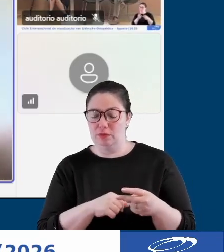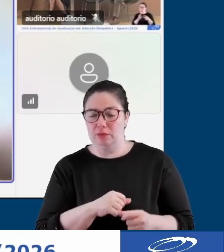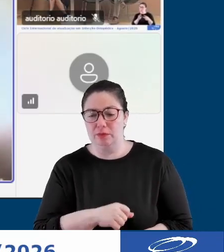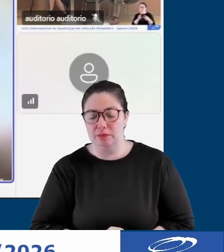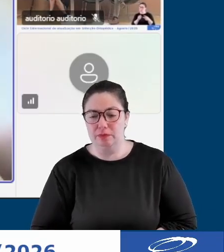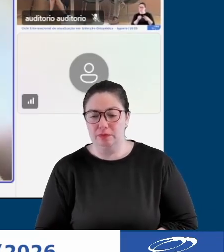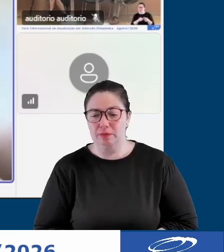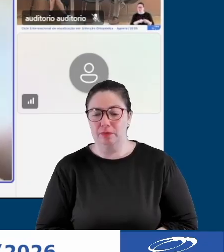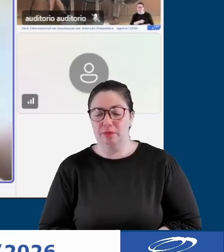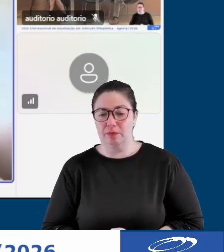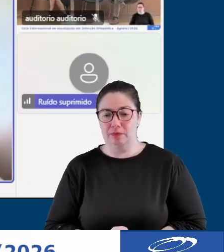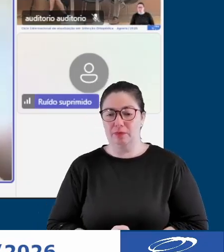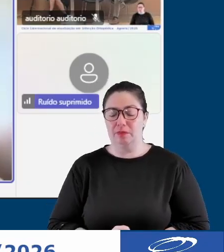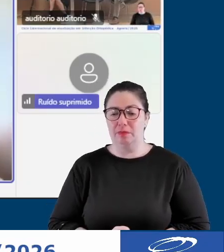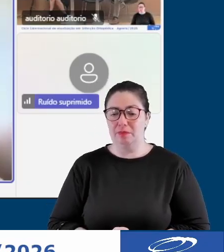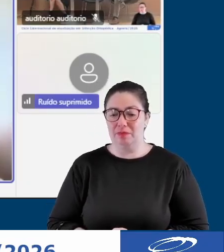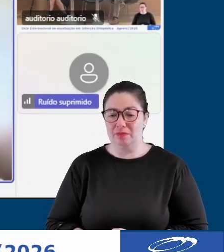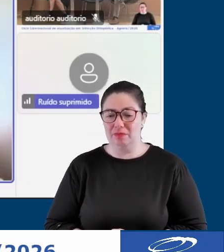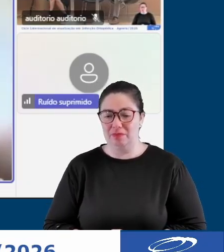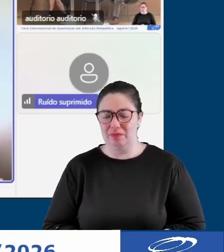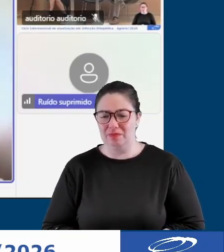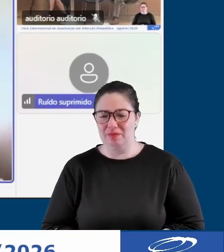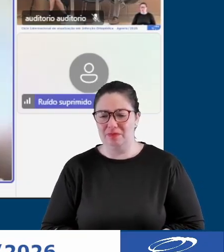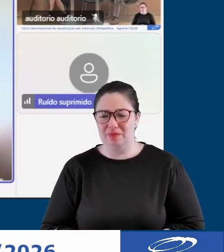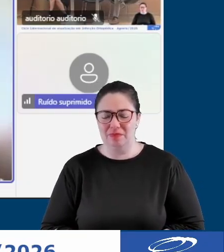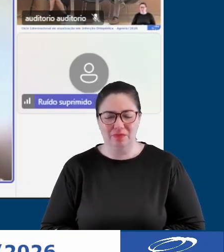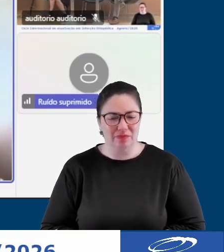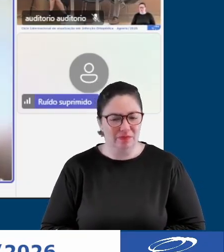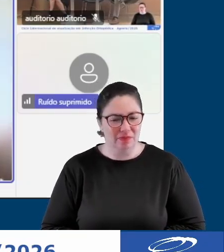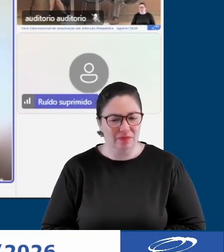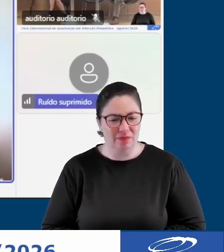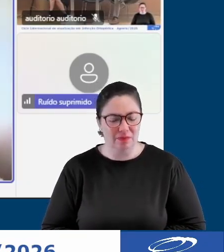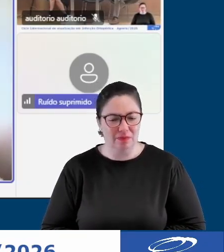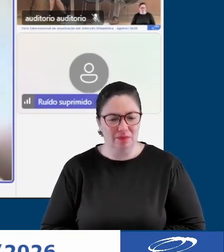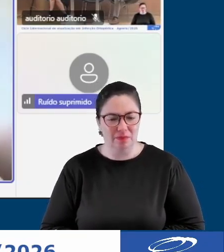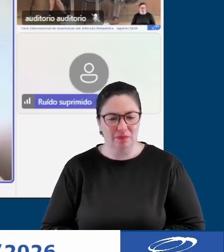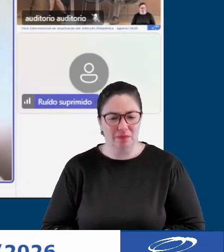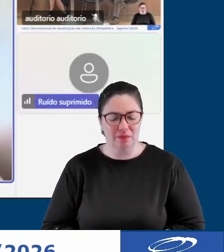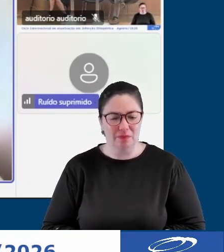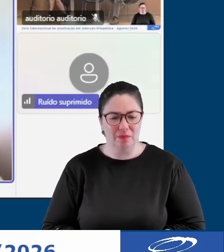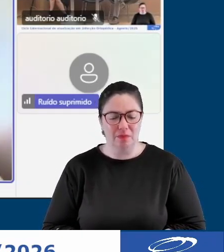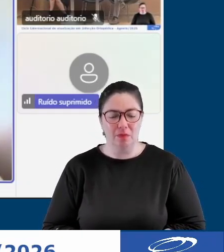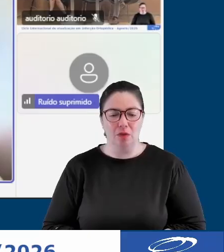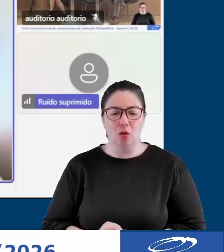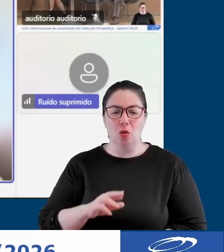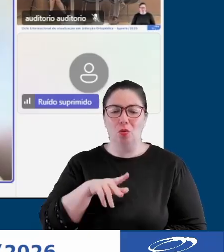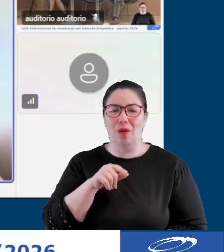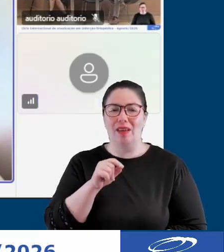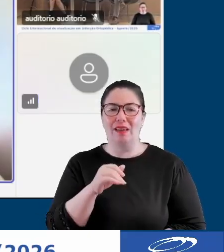is fairly good or, pretty low, not too high at least, and also the size of the